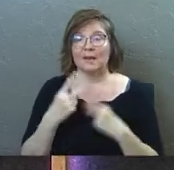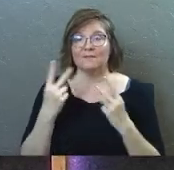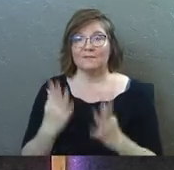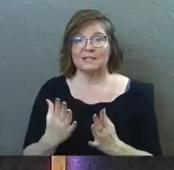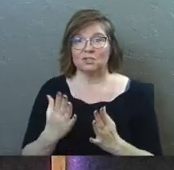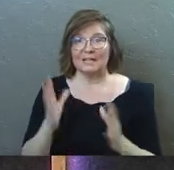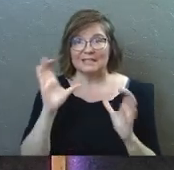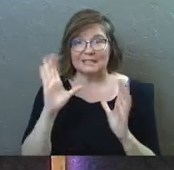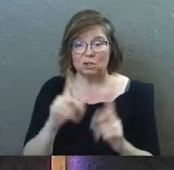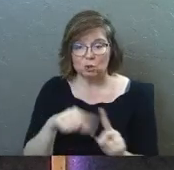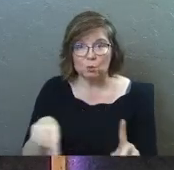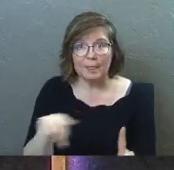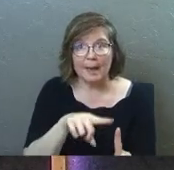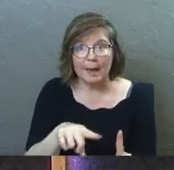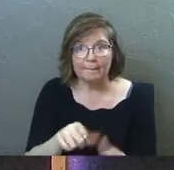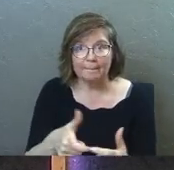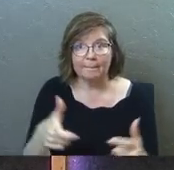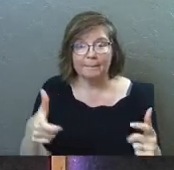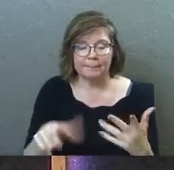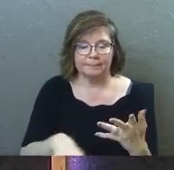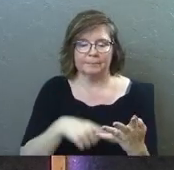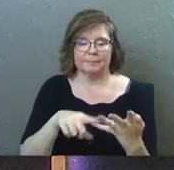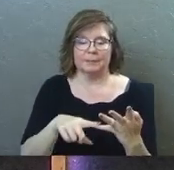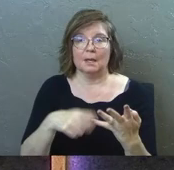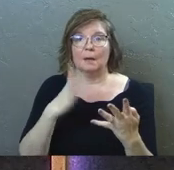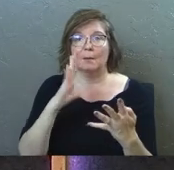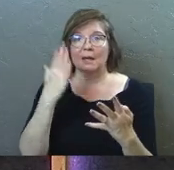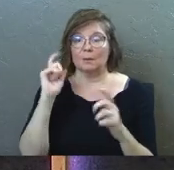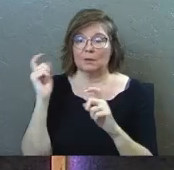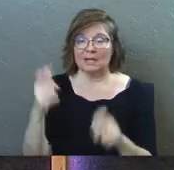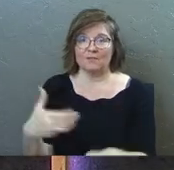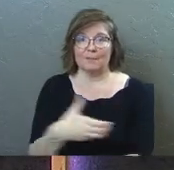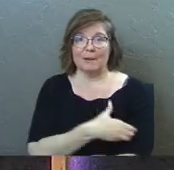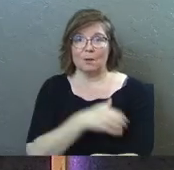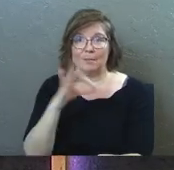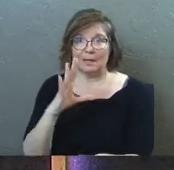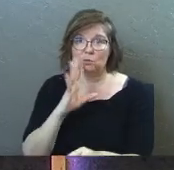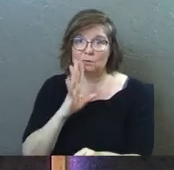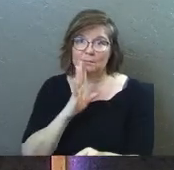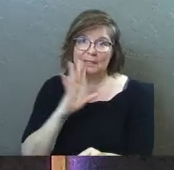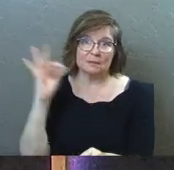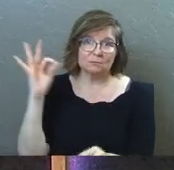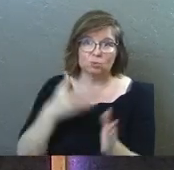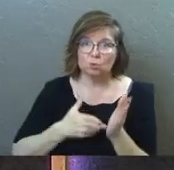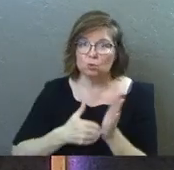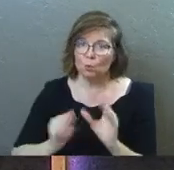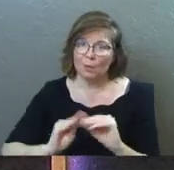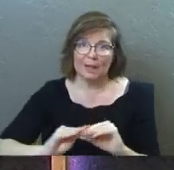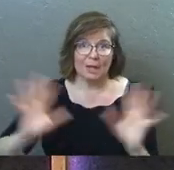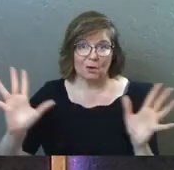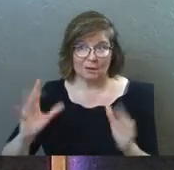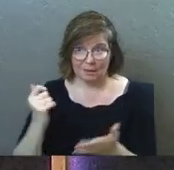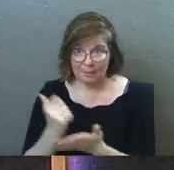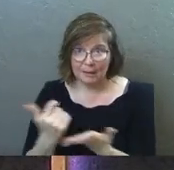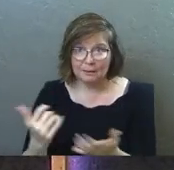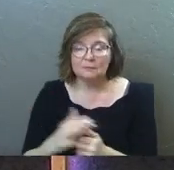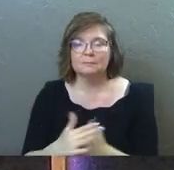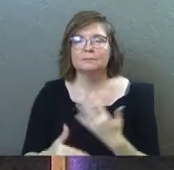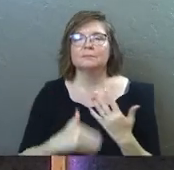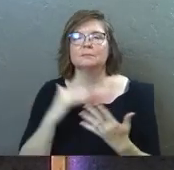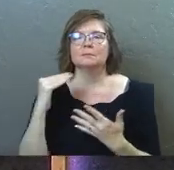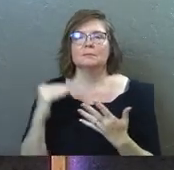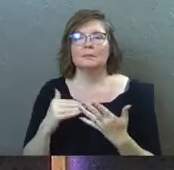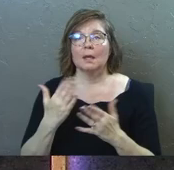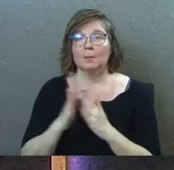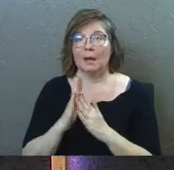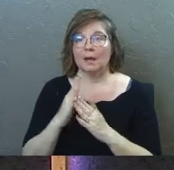visitors and seekers to them. Pray that God would give power to their pastor to speak the truth with clarity. Amen? Pray that